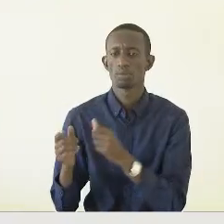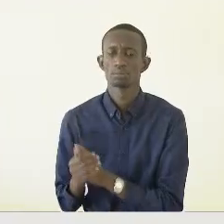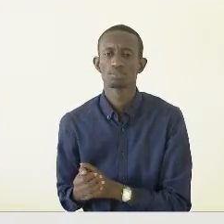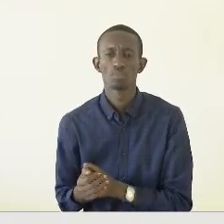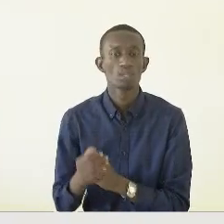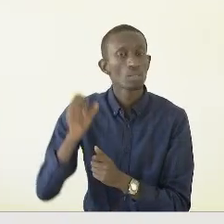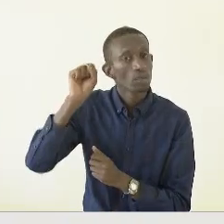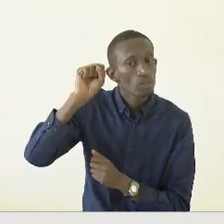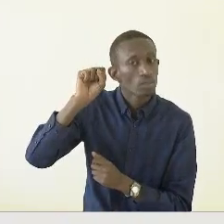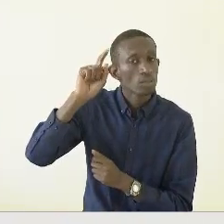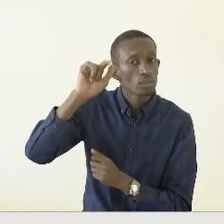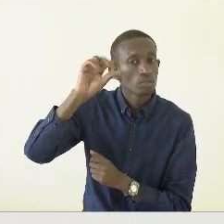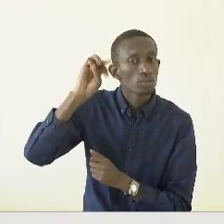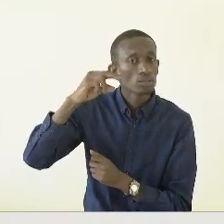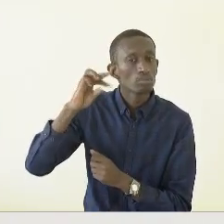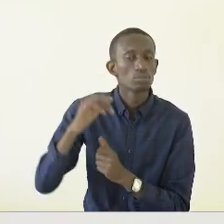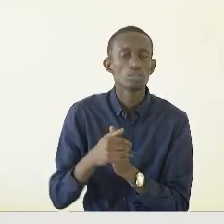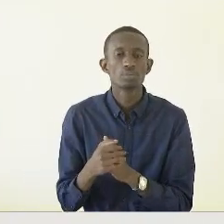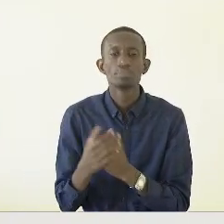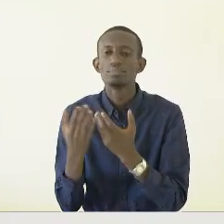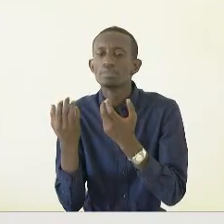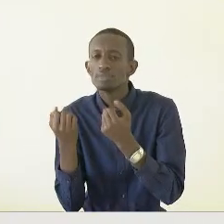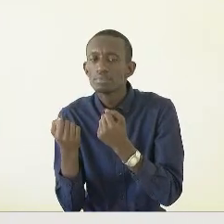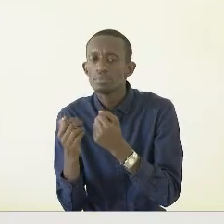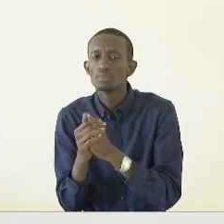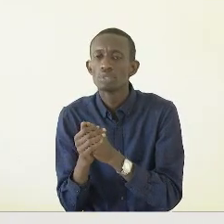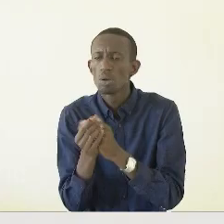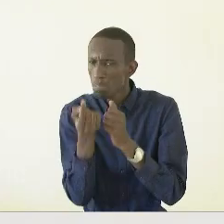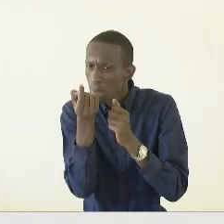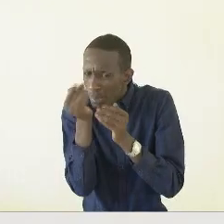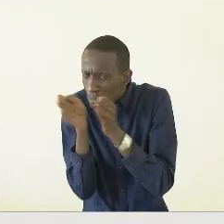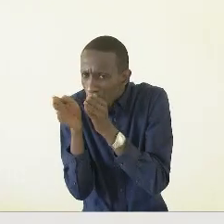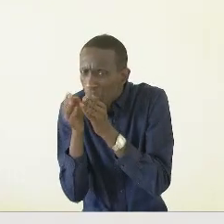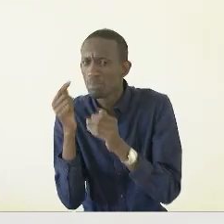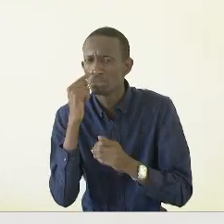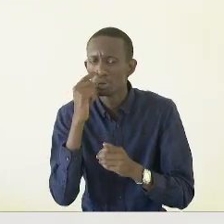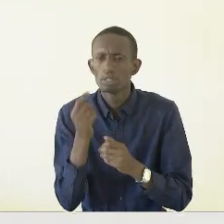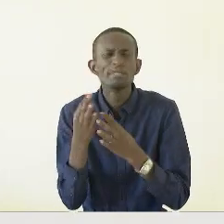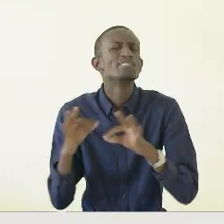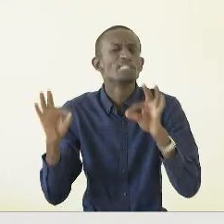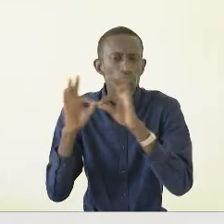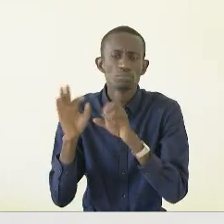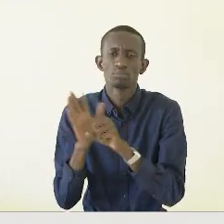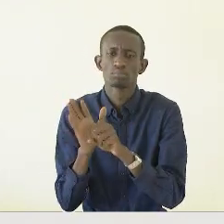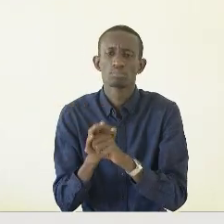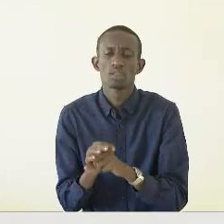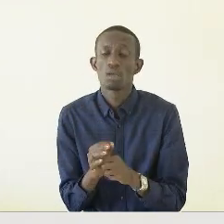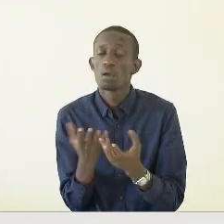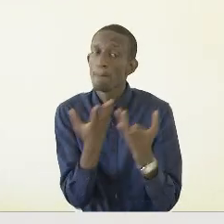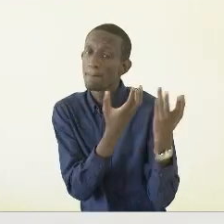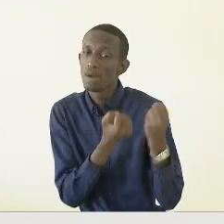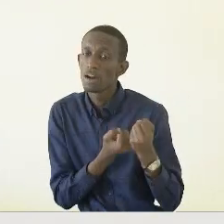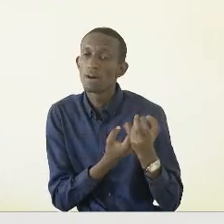This stigma has the sticky substance and is very important in